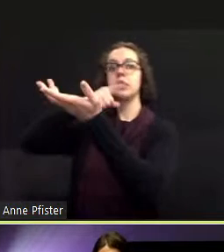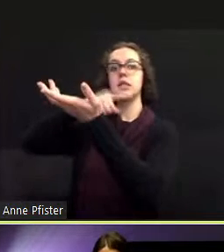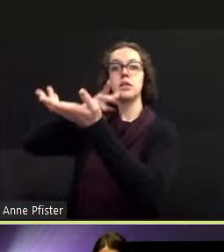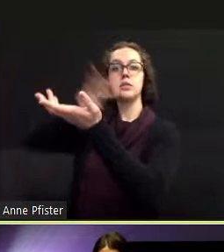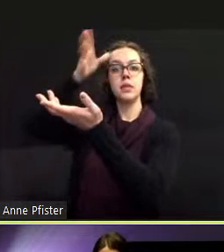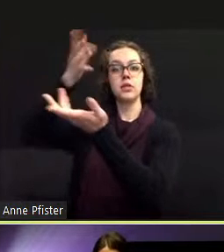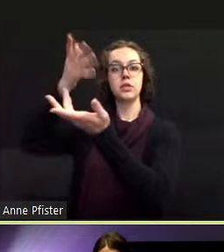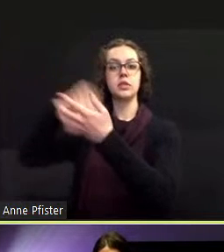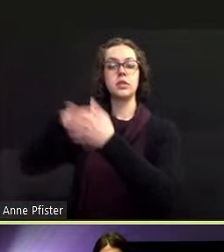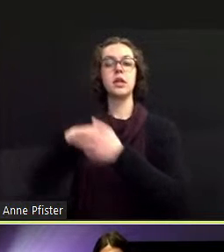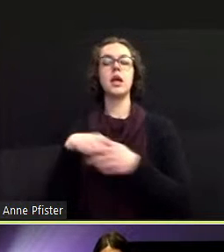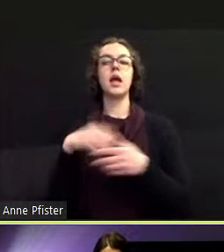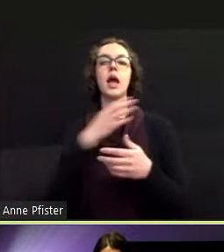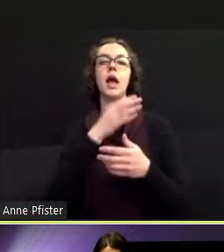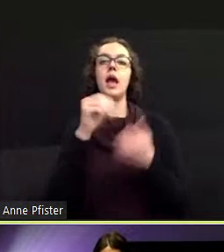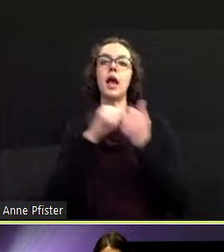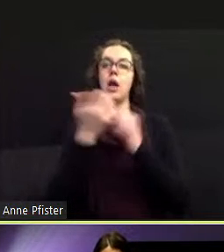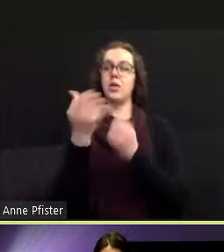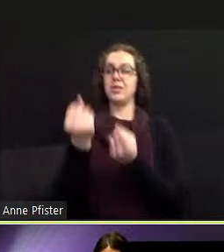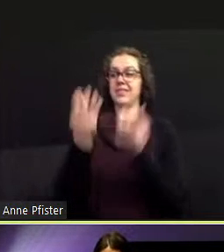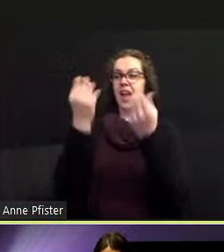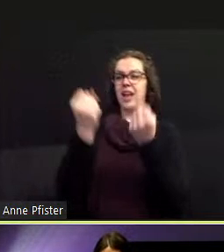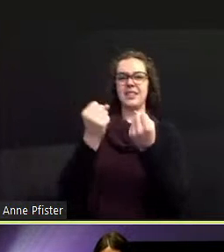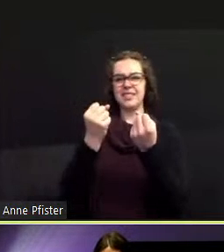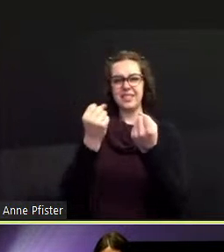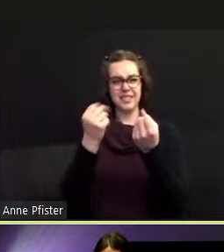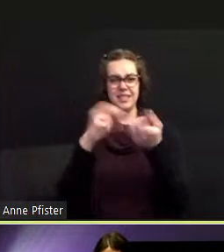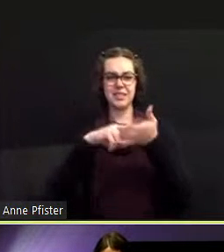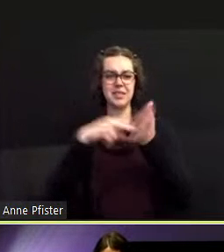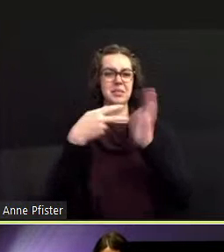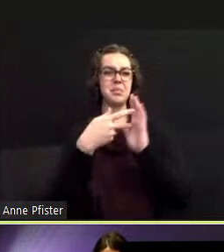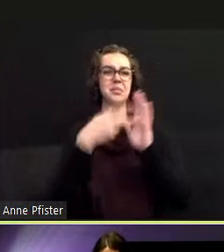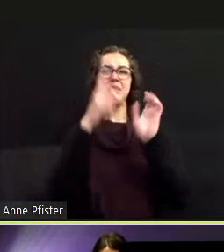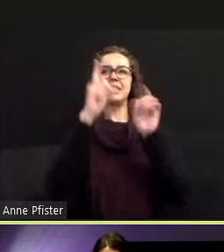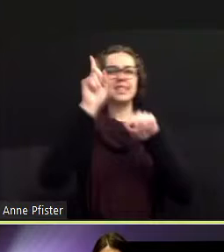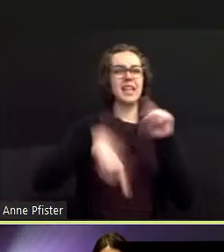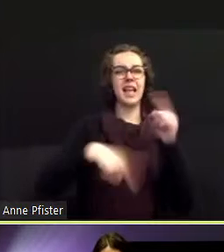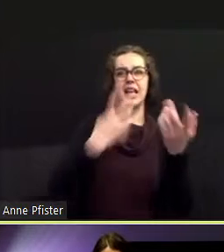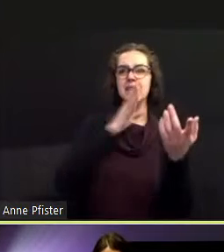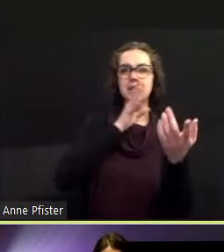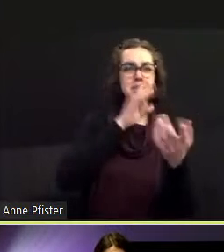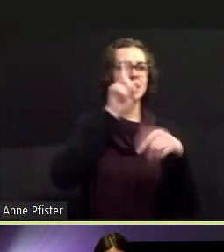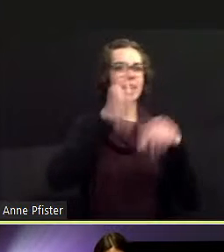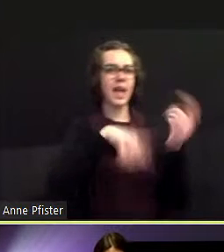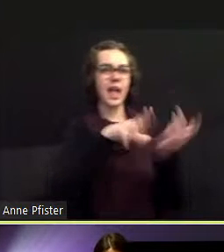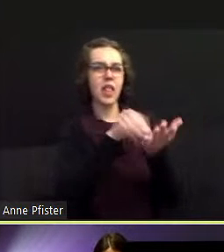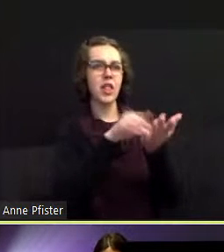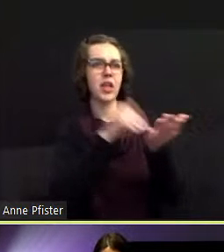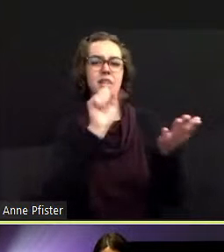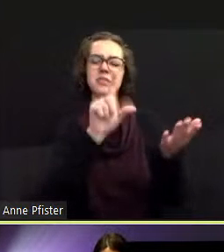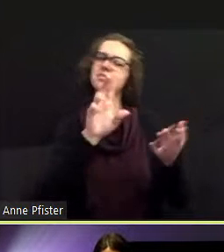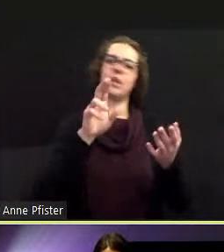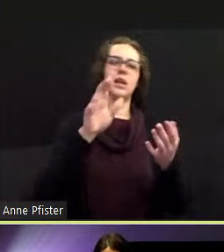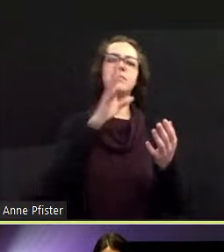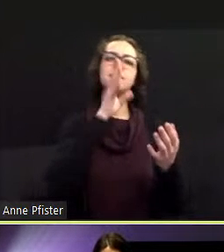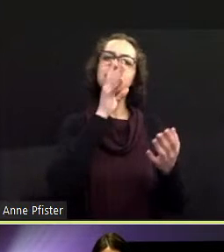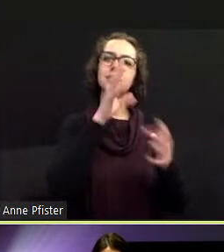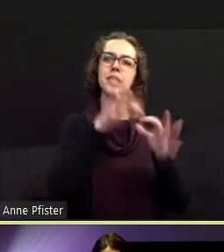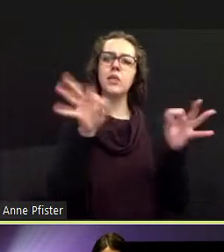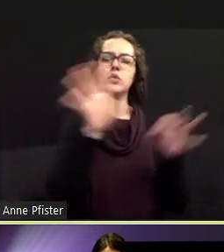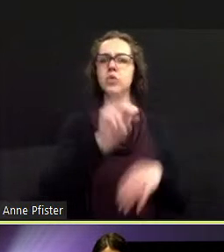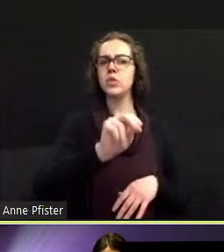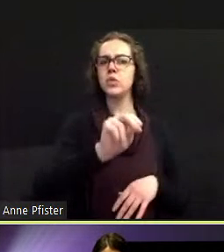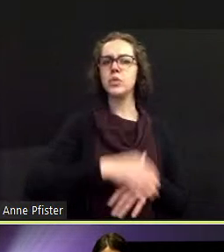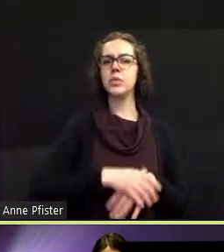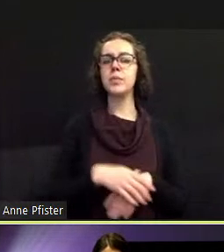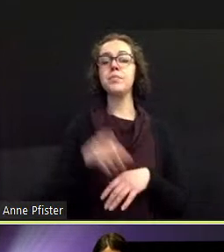the inaccurate framing of sign language use as a hindrance to speech acquisition. In the accompanying video that we saw at the beginning of the talk, Sherry addressed her